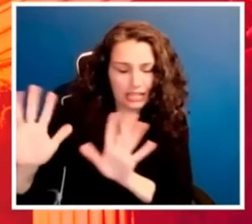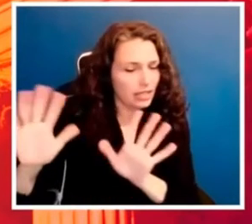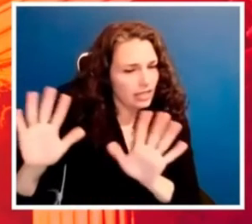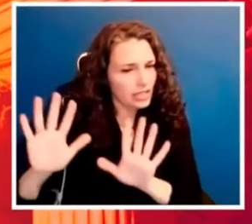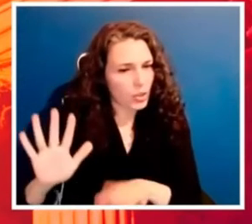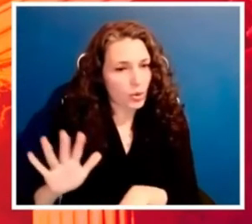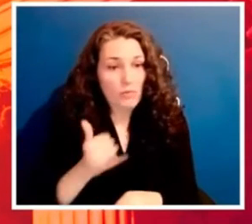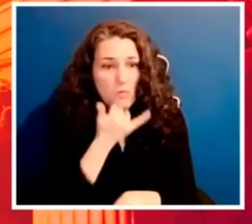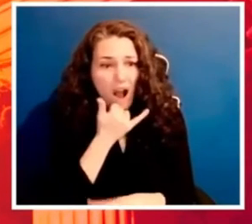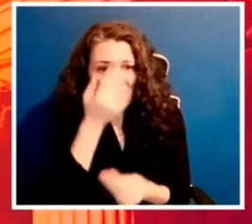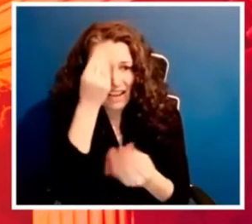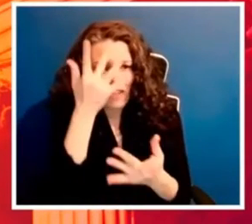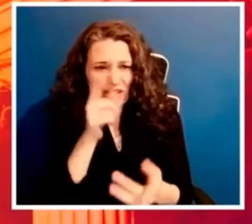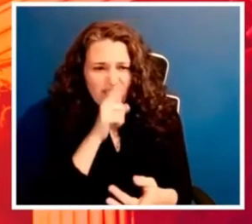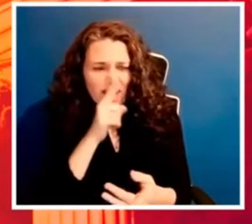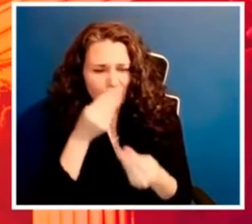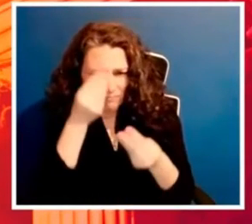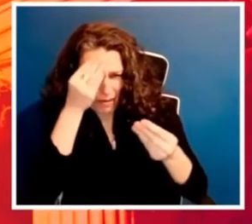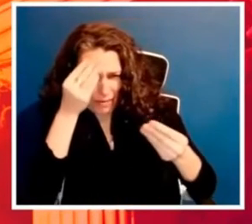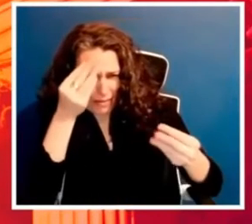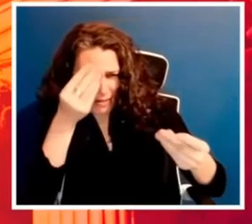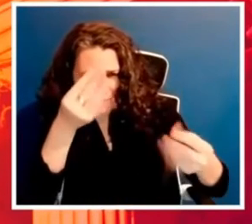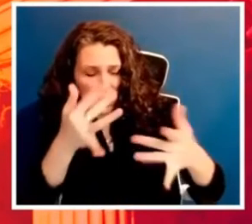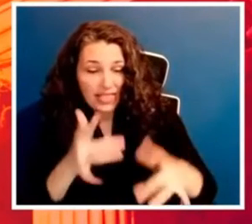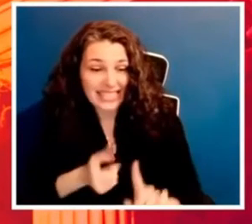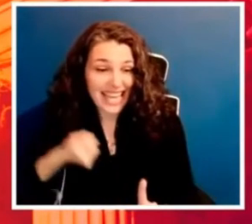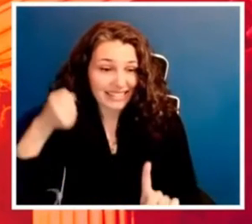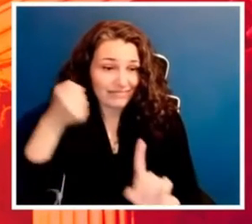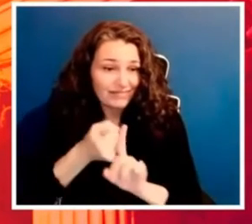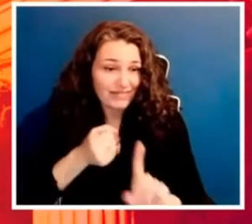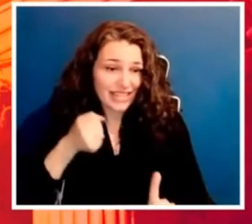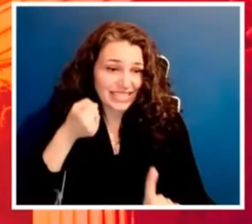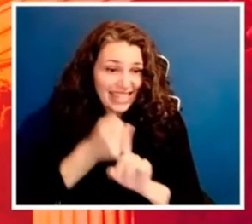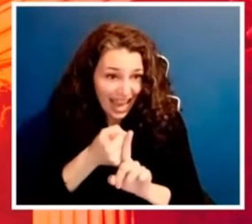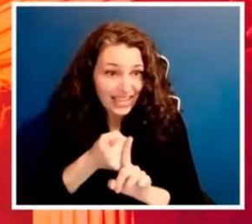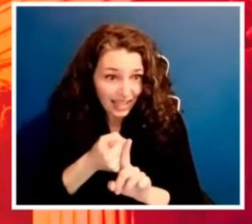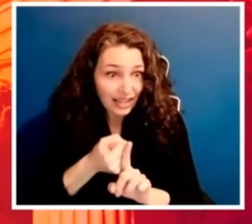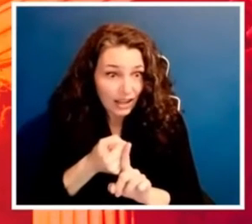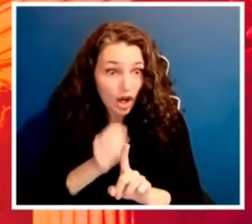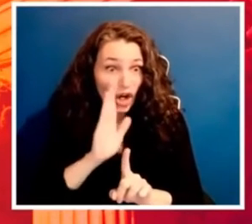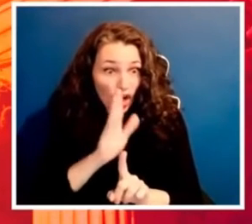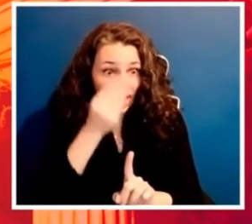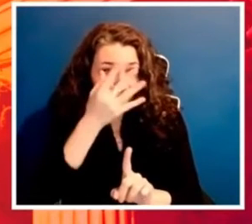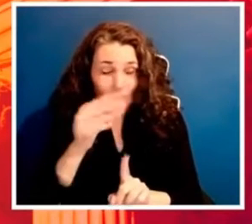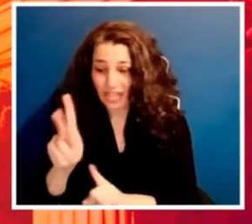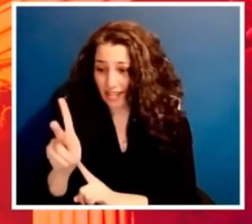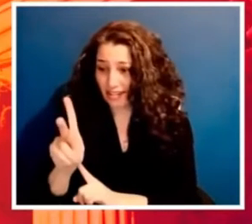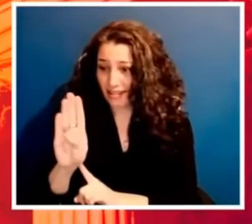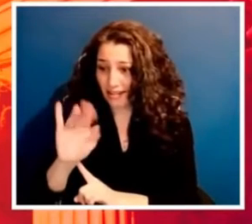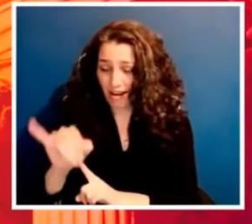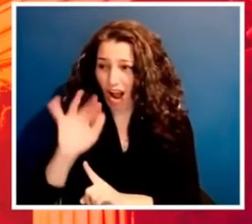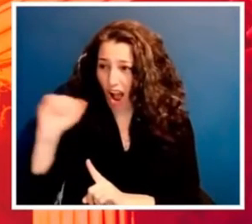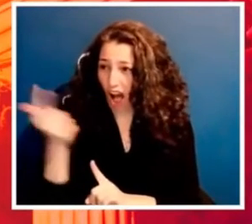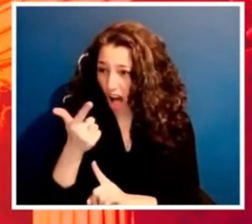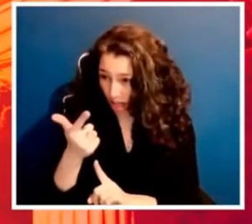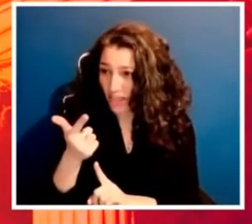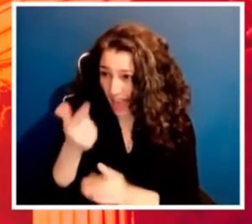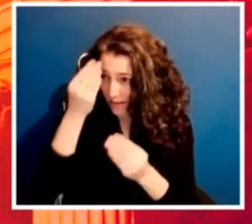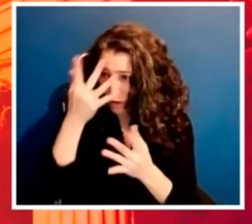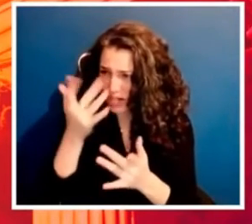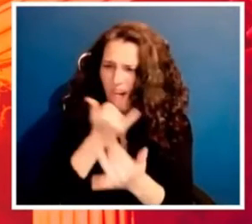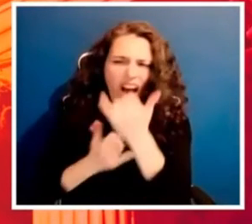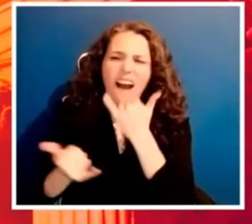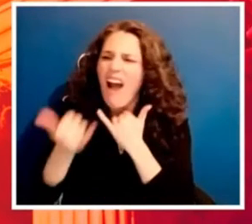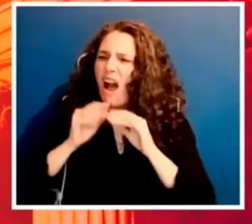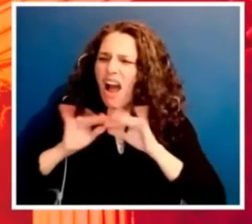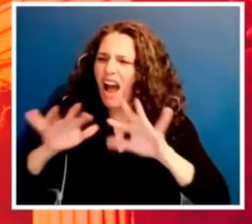is being used to attack the historic nomination of Judge Ketanji Brown Jackson. Ultraviolet believes that